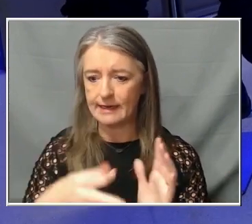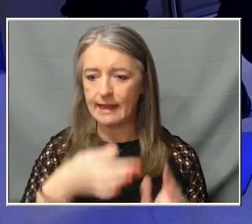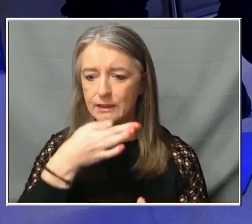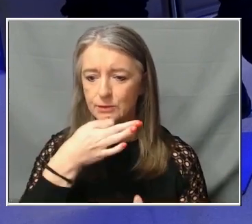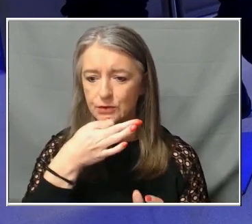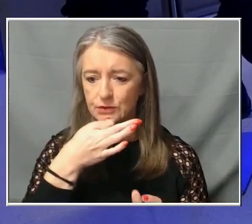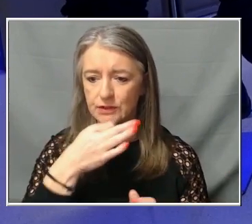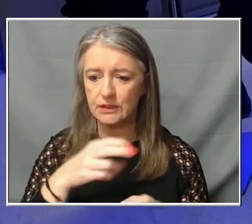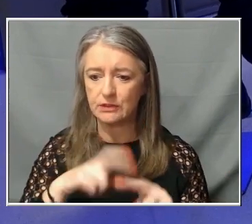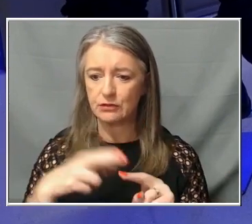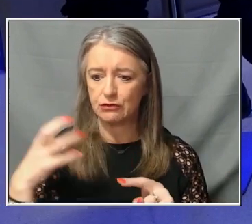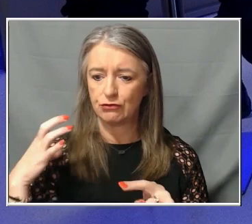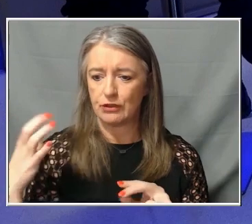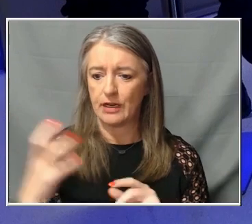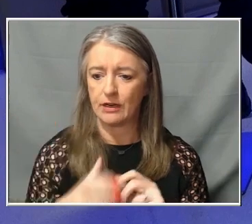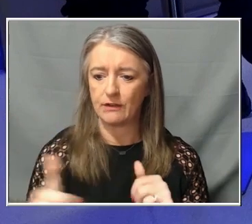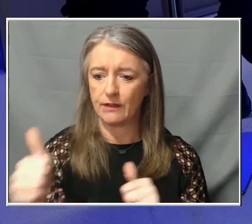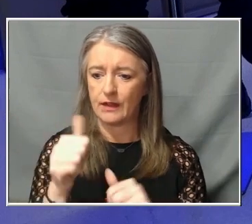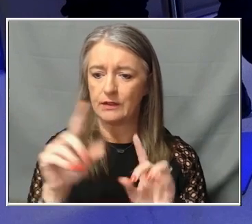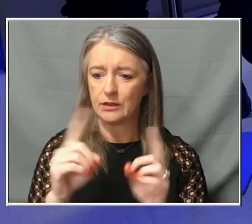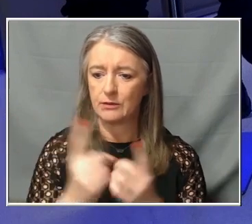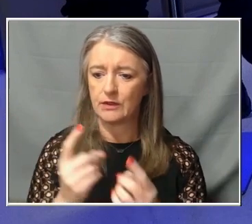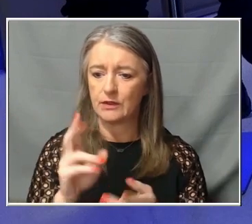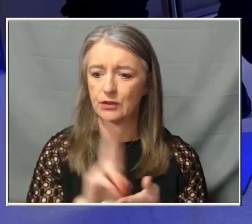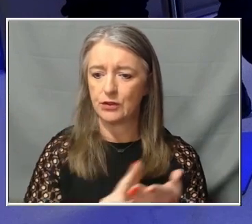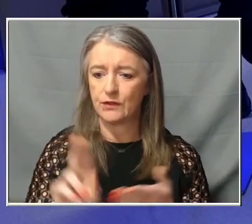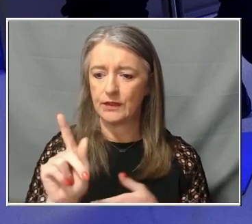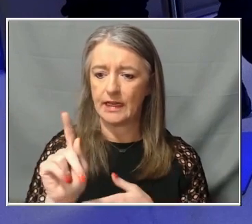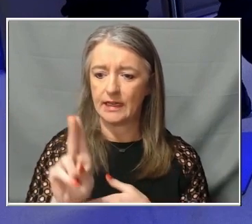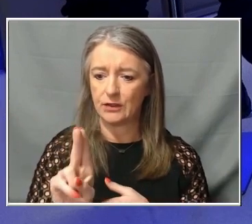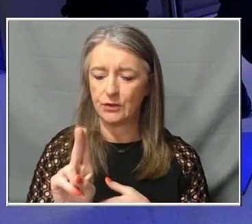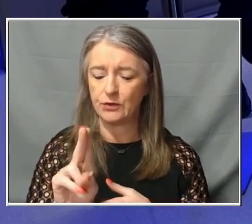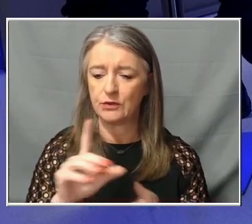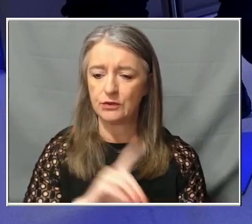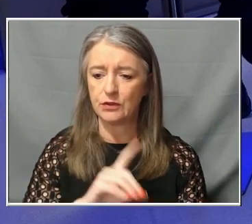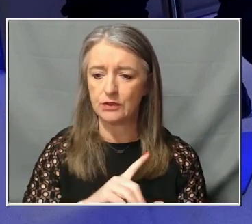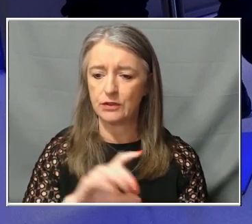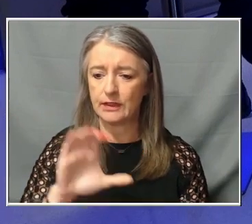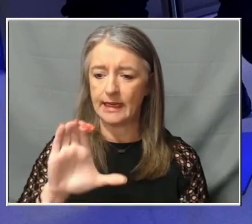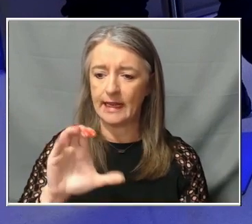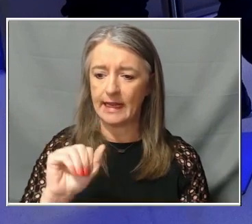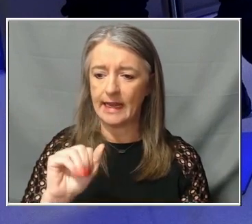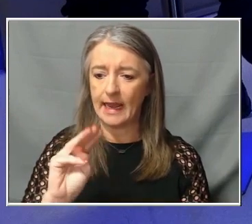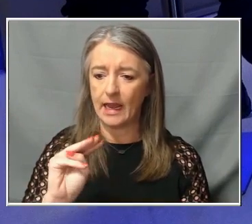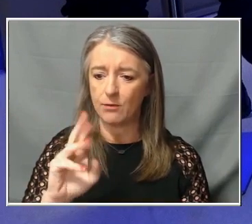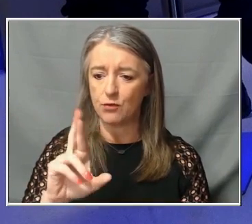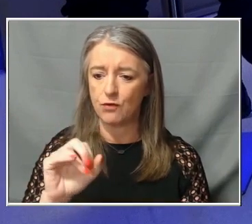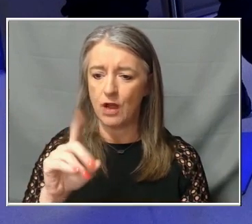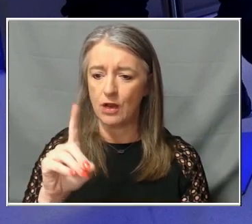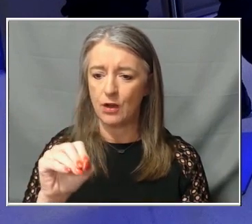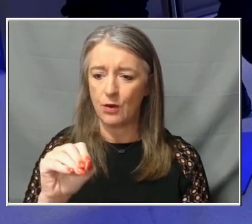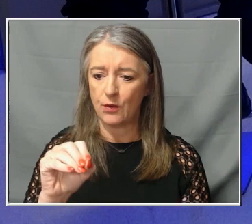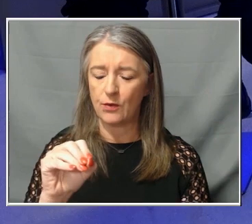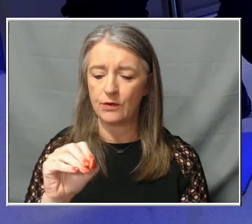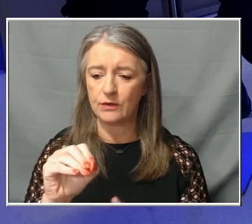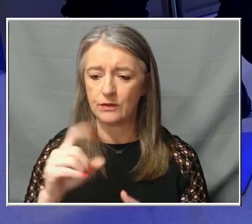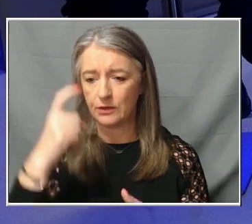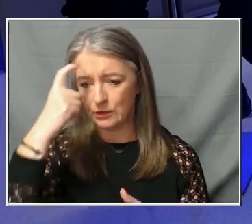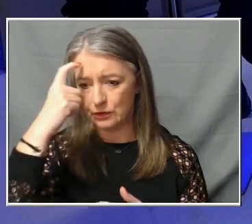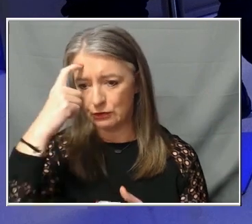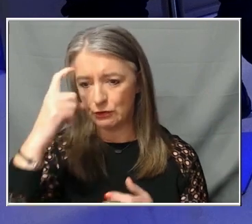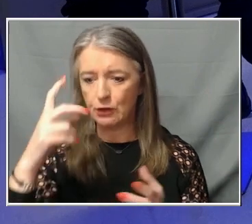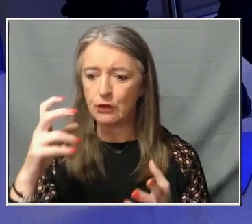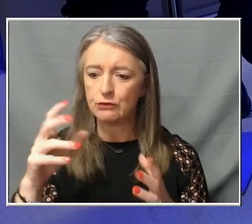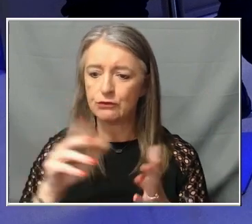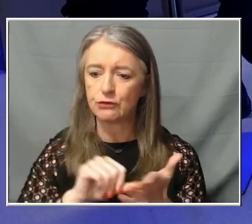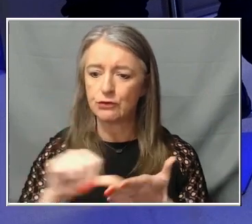chair of their respective departments at the University of Kansas Medical Center. Dr. Paul Camerado, right here in the center, chairs the Department of Neurosurgery, and Dr.